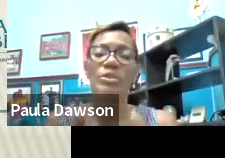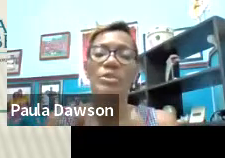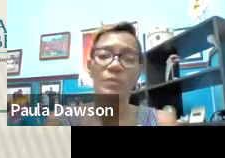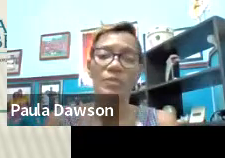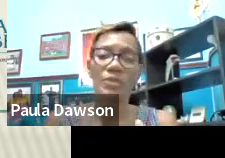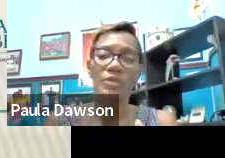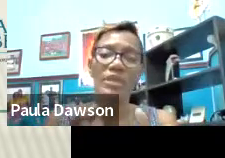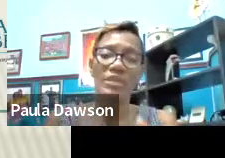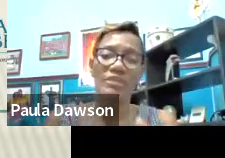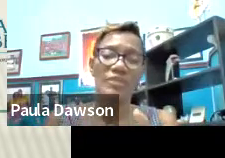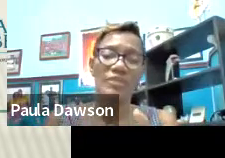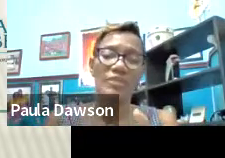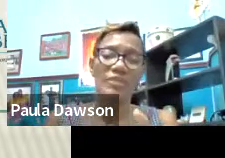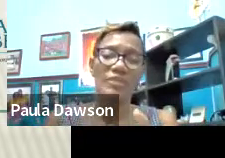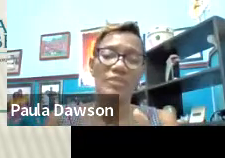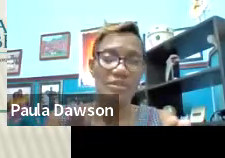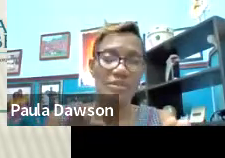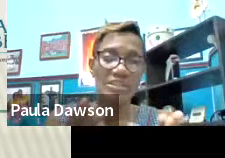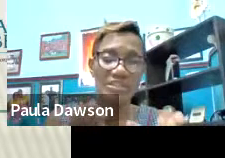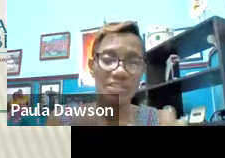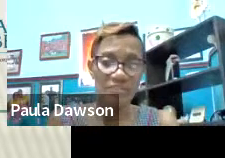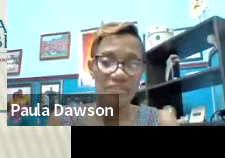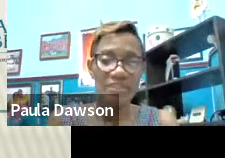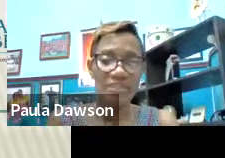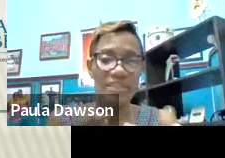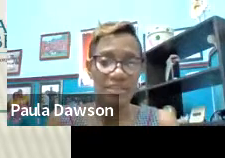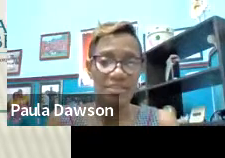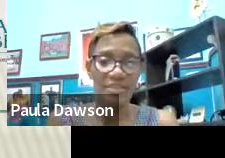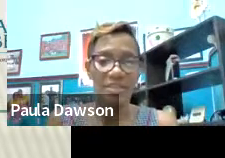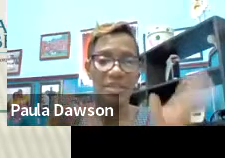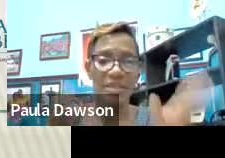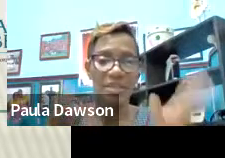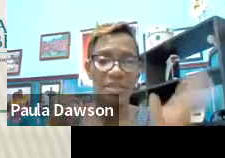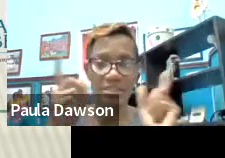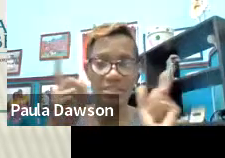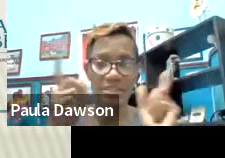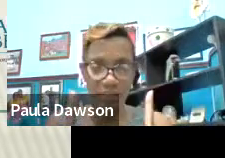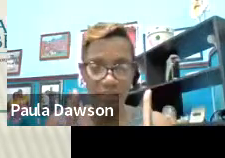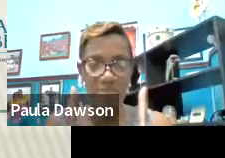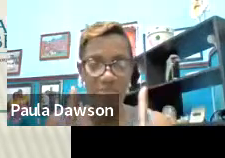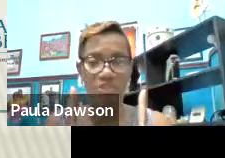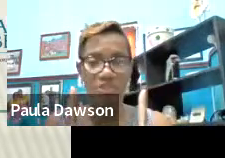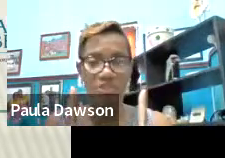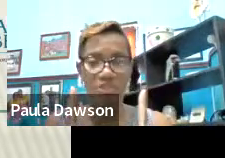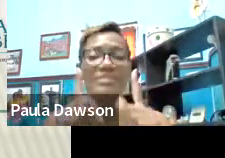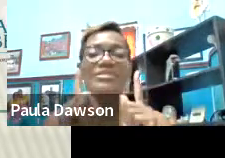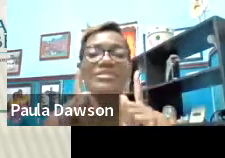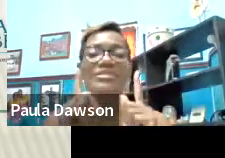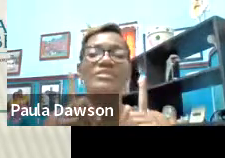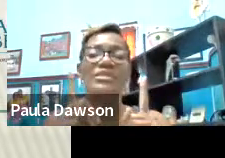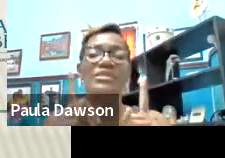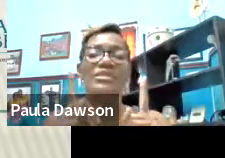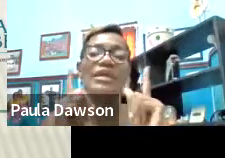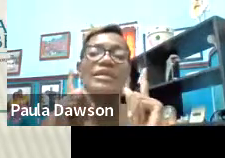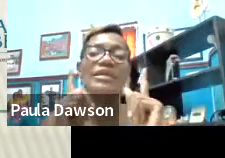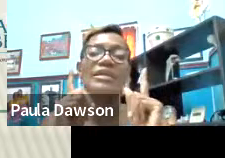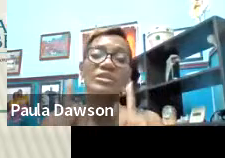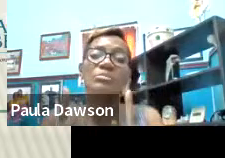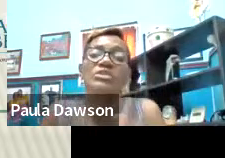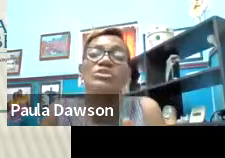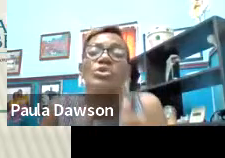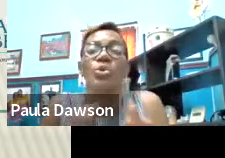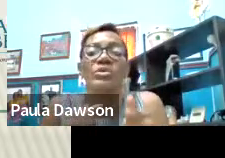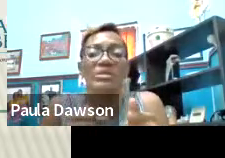legs will be weaker. If they are stiff in the legs, in the standing position, that stiffness can